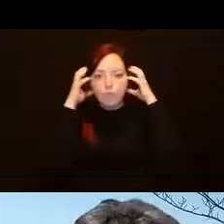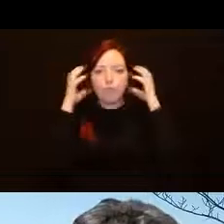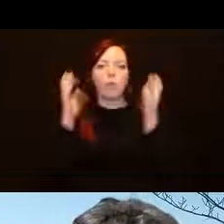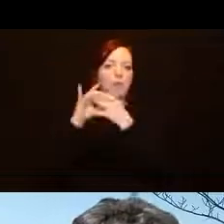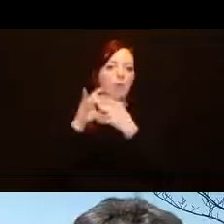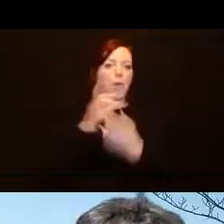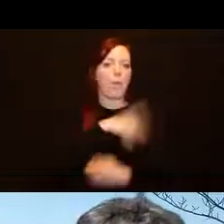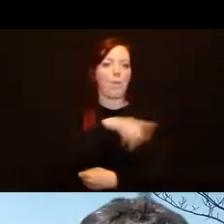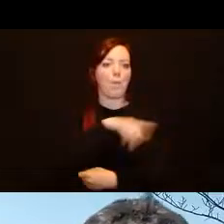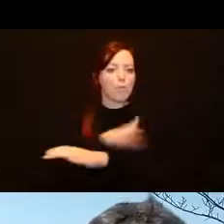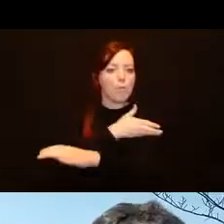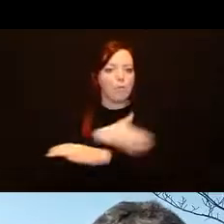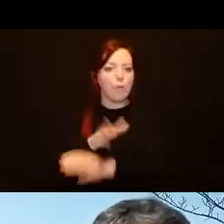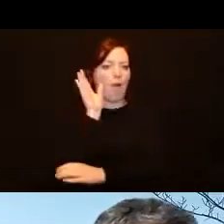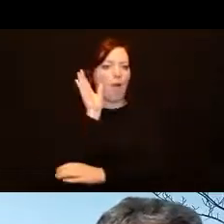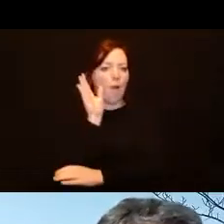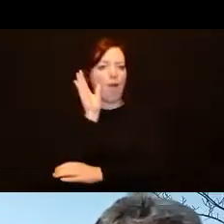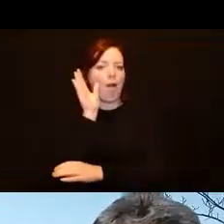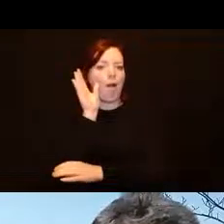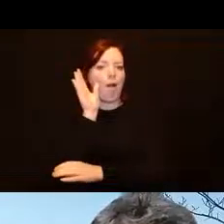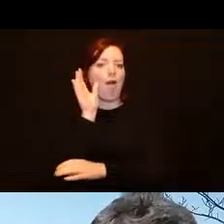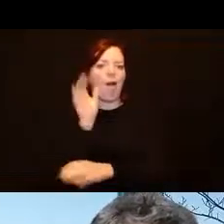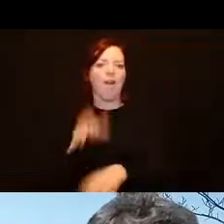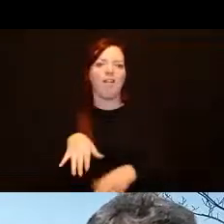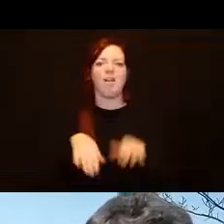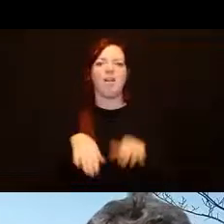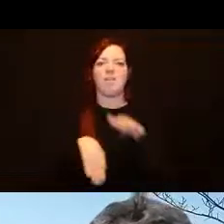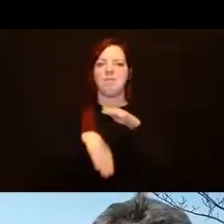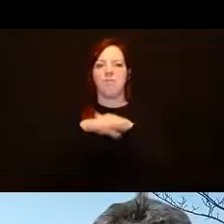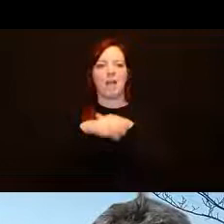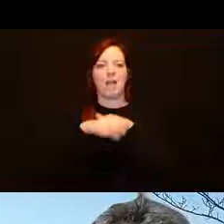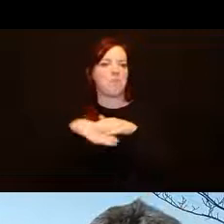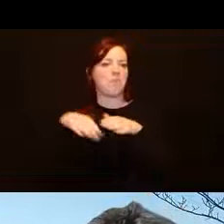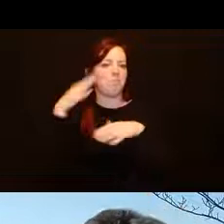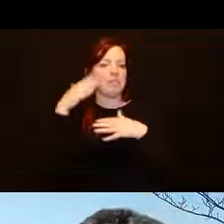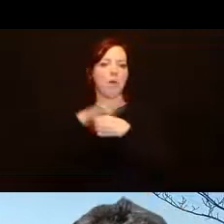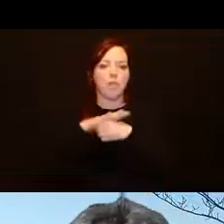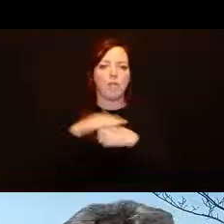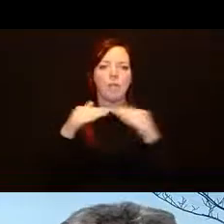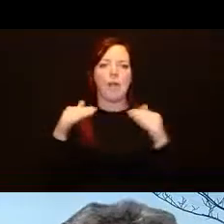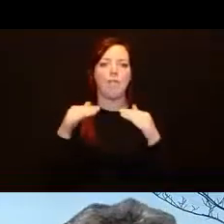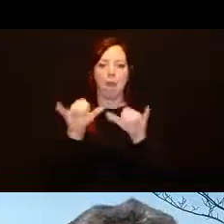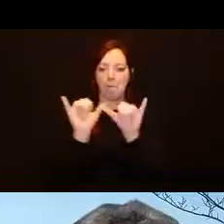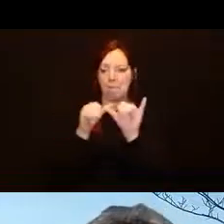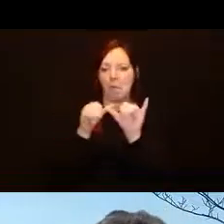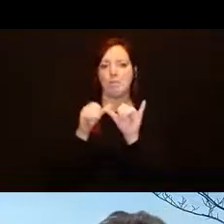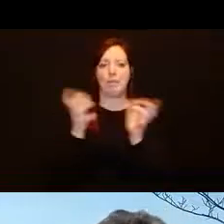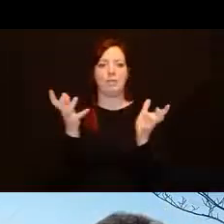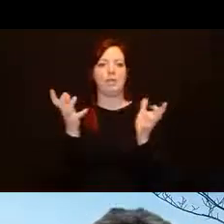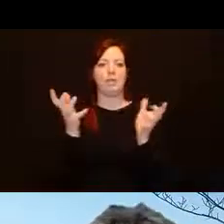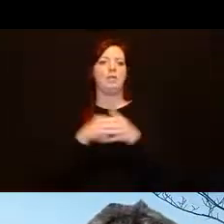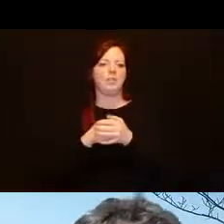methodology, part 3, measurement method for sound dose management. And this one hasn't been updated